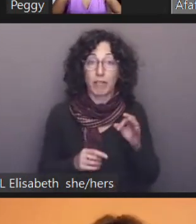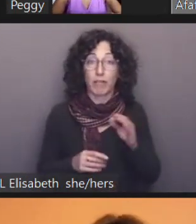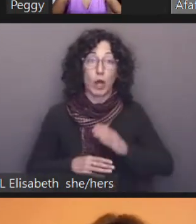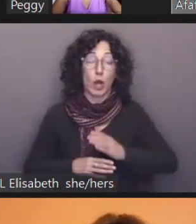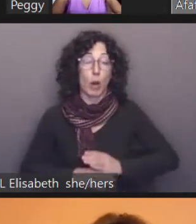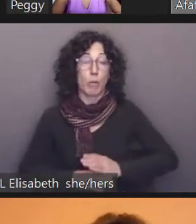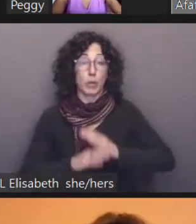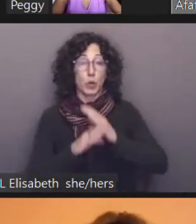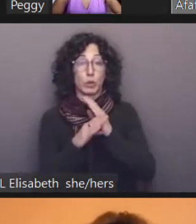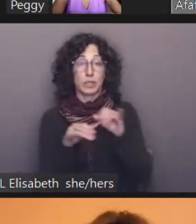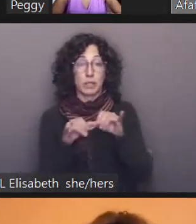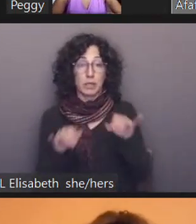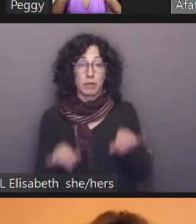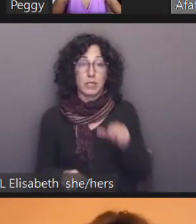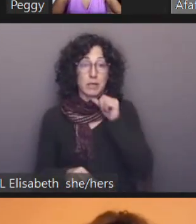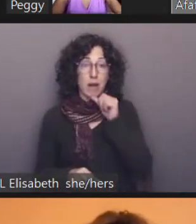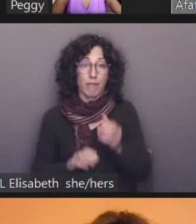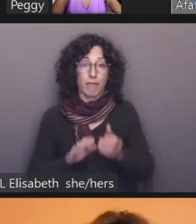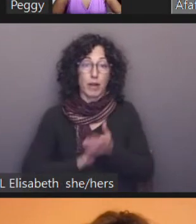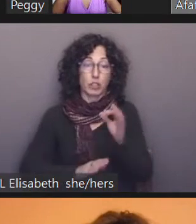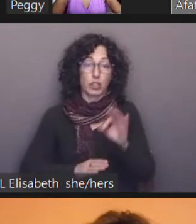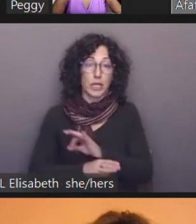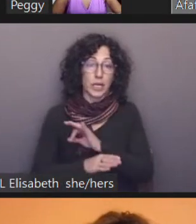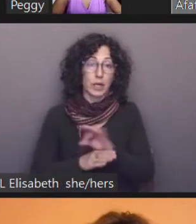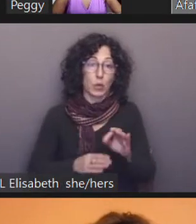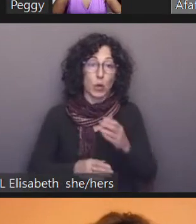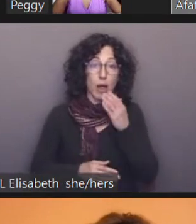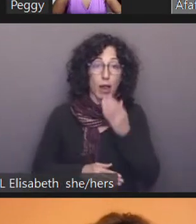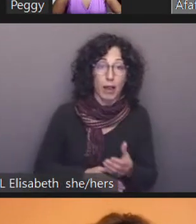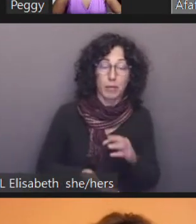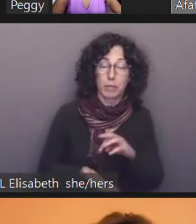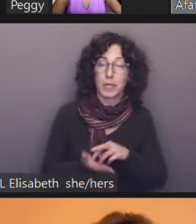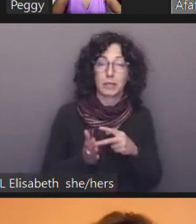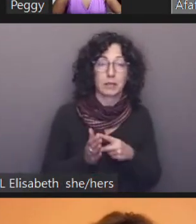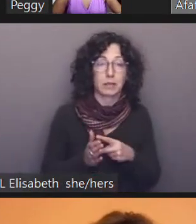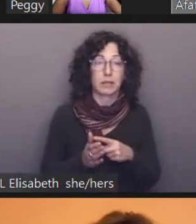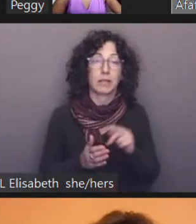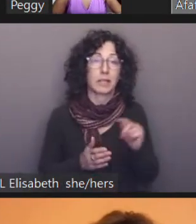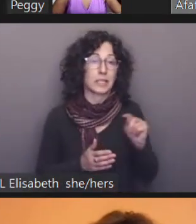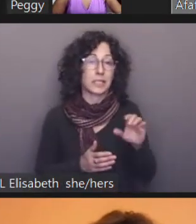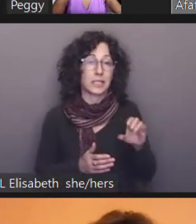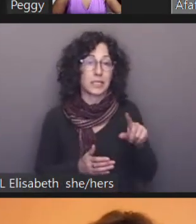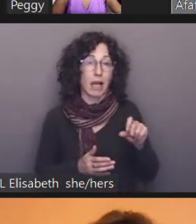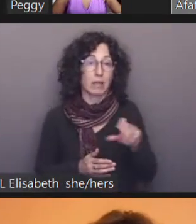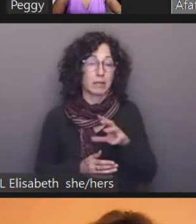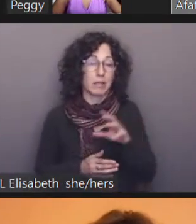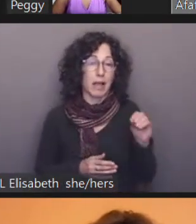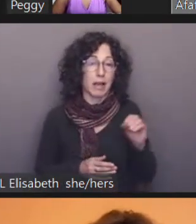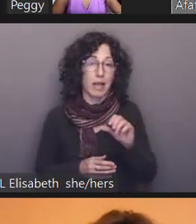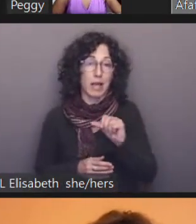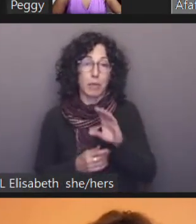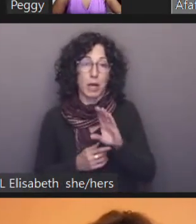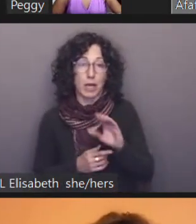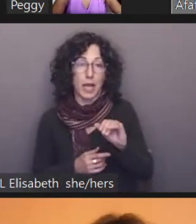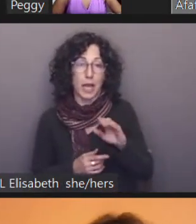the necessary antibodies and T cells to help protect you from getting sick.